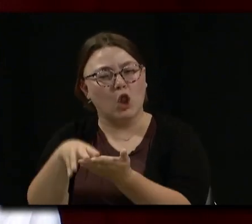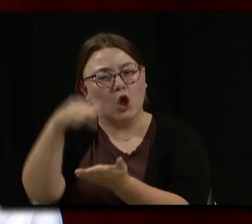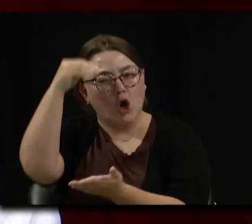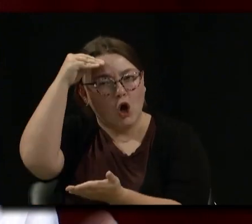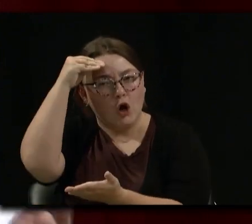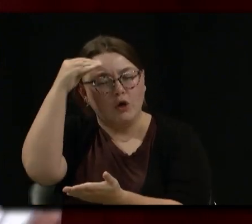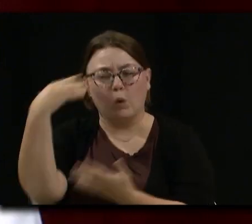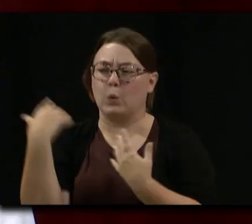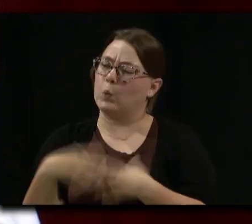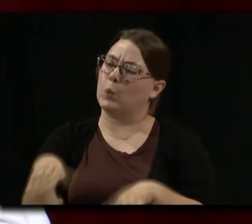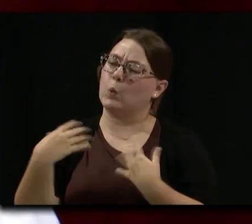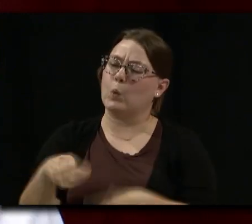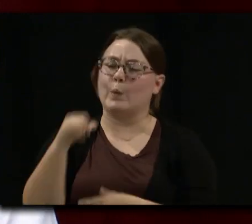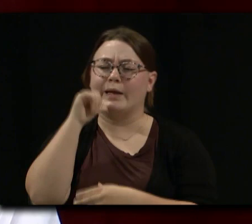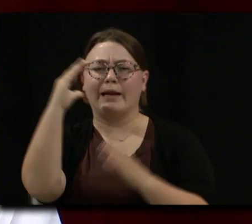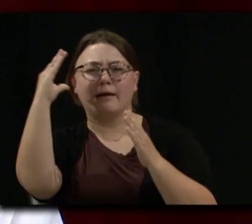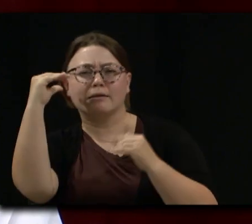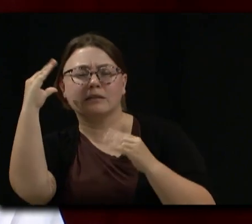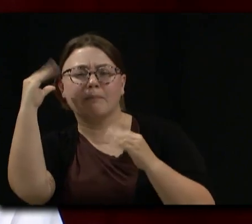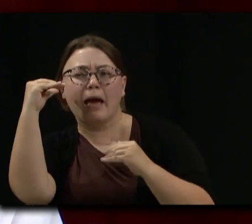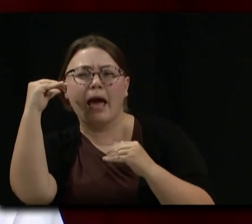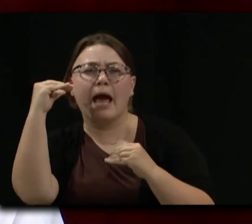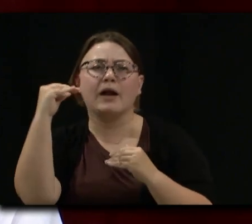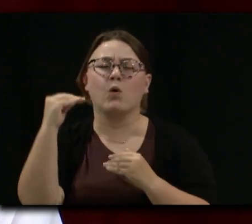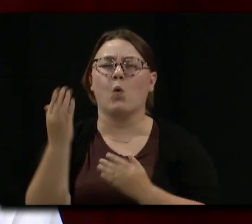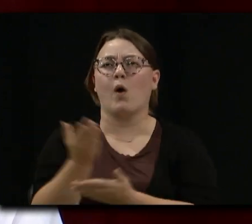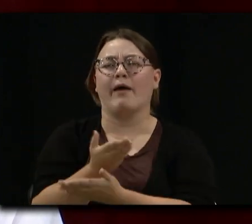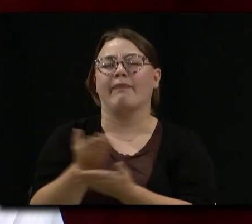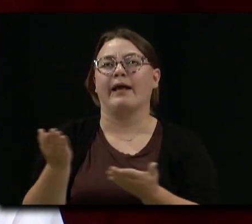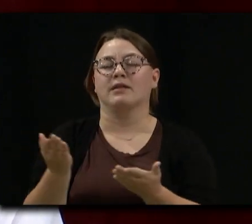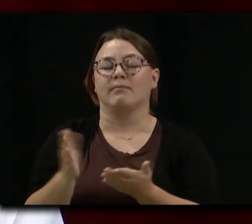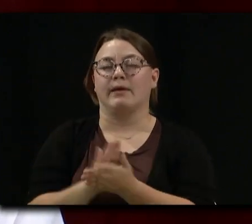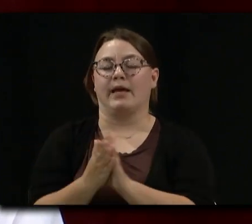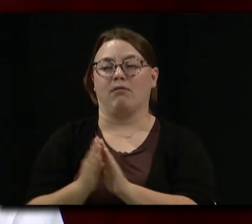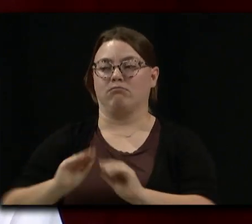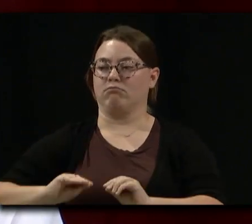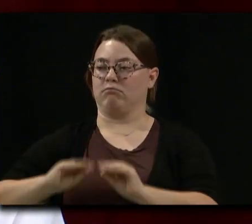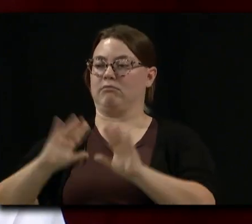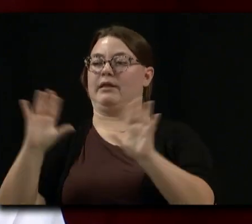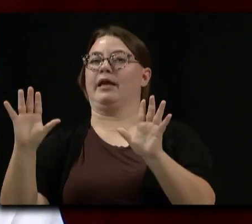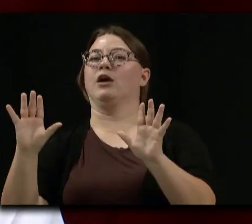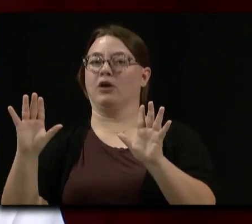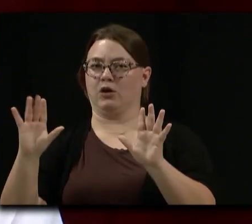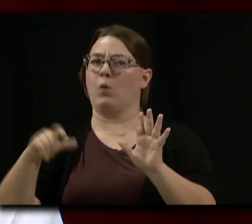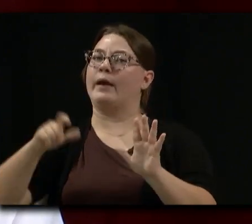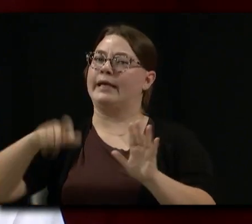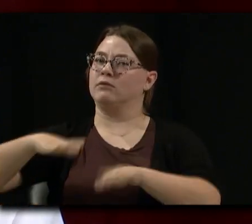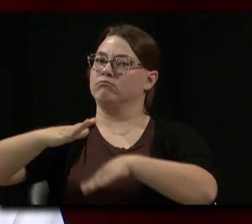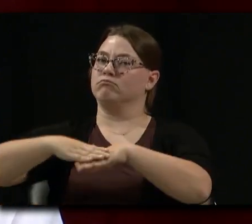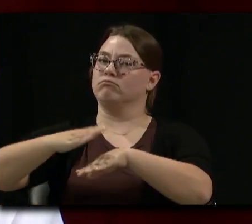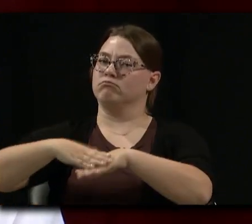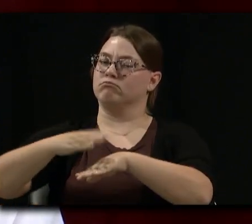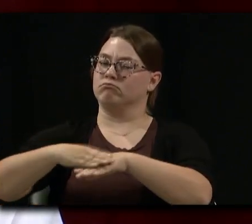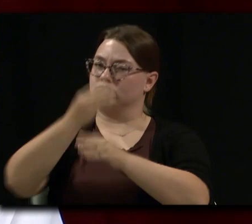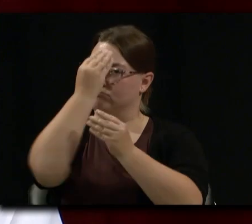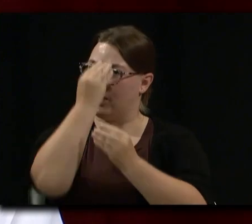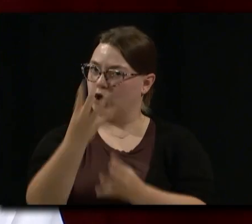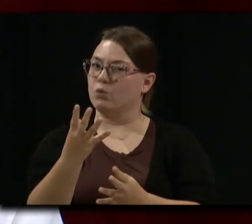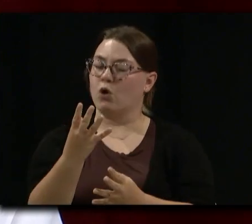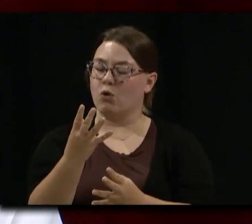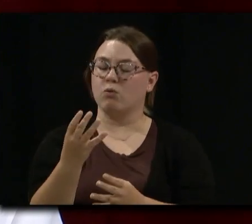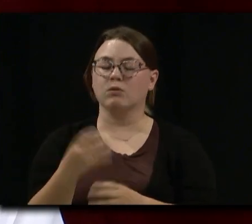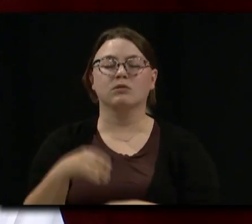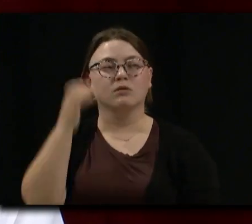didn't expect, or anything that came to light that maybe would be helpful for people that will be voting in November to be aware